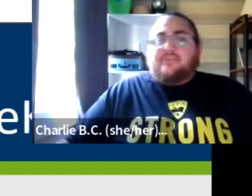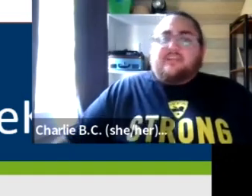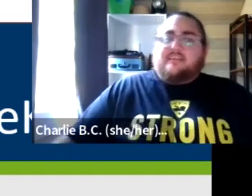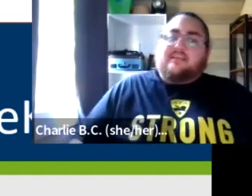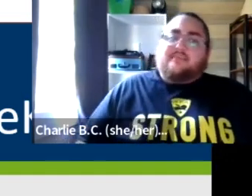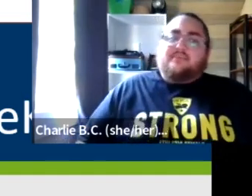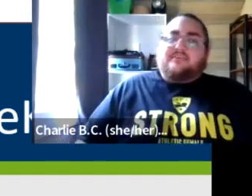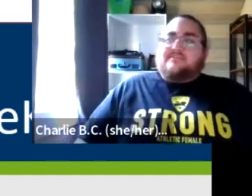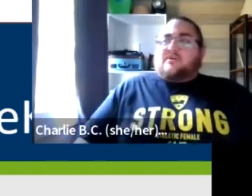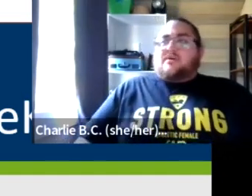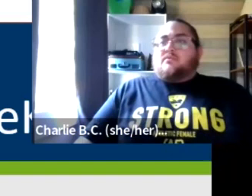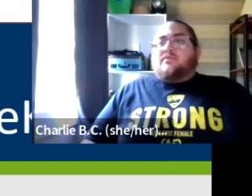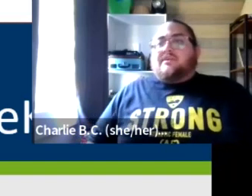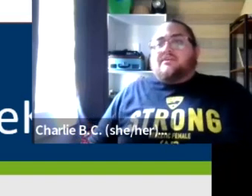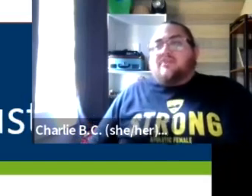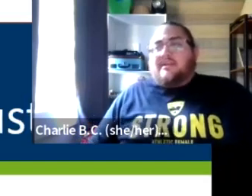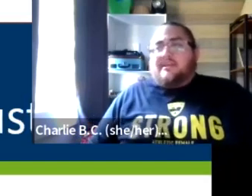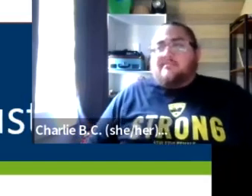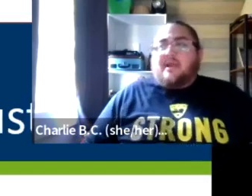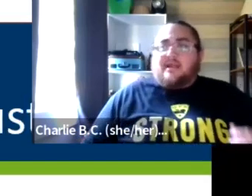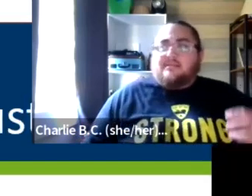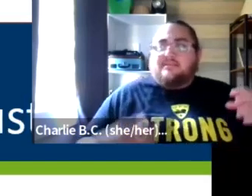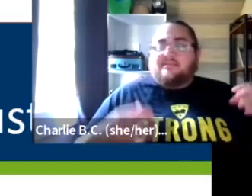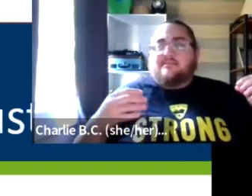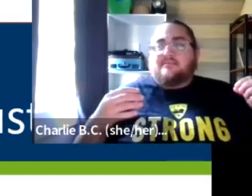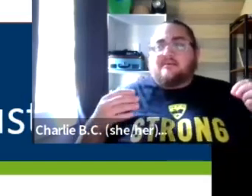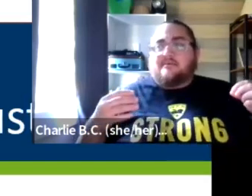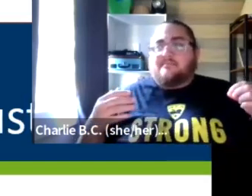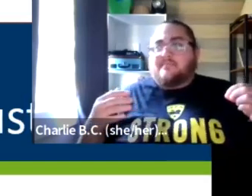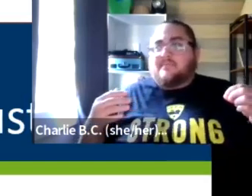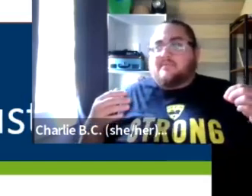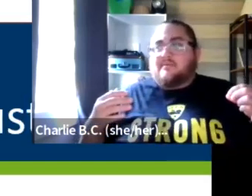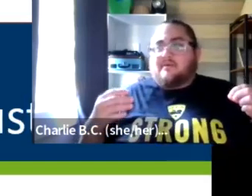if you could go to the next slide, please. We try to impact,